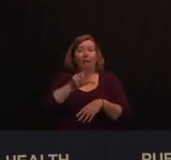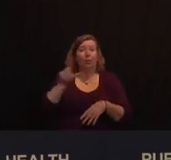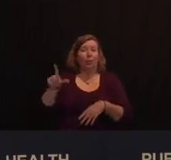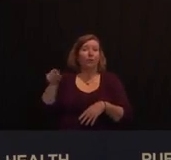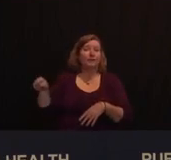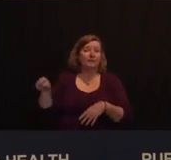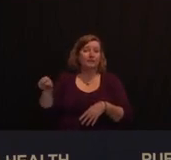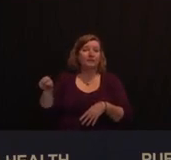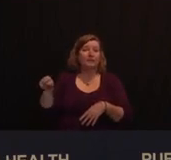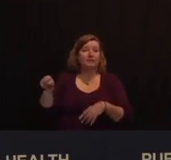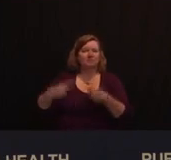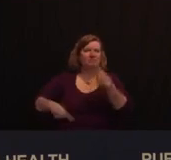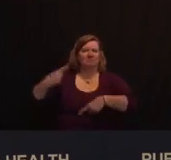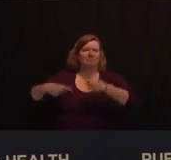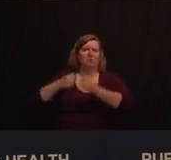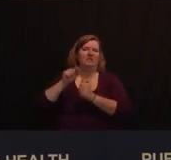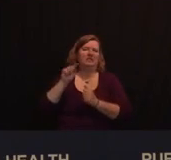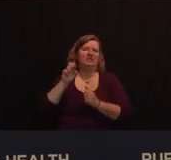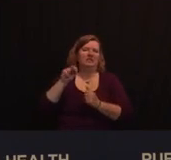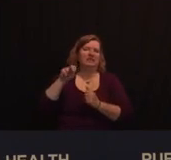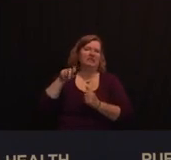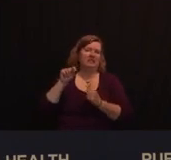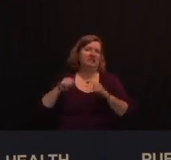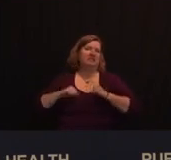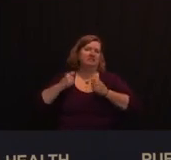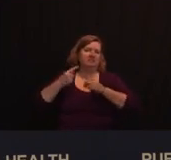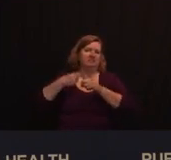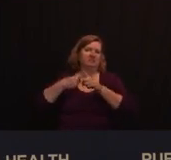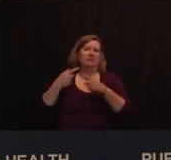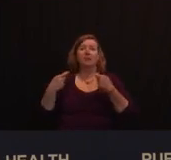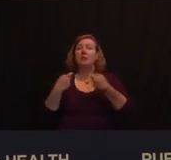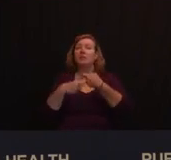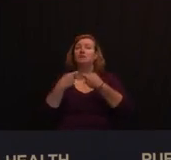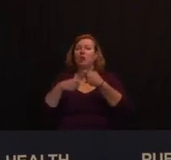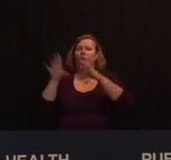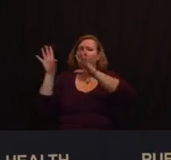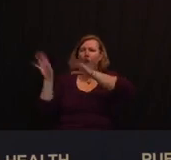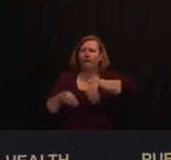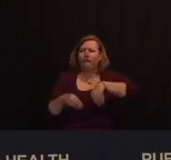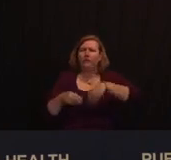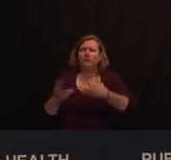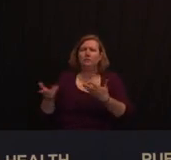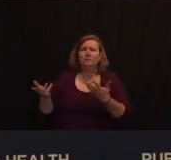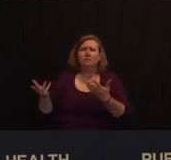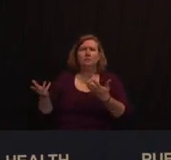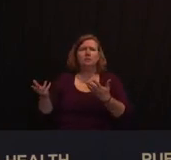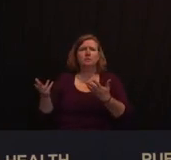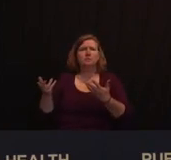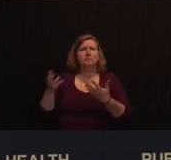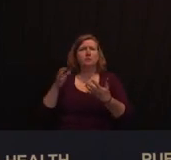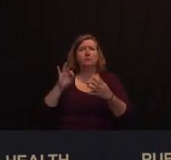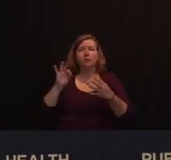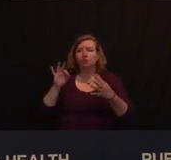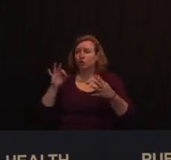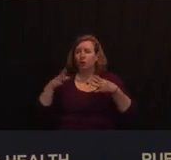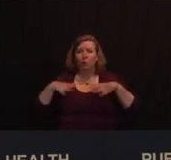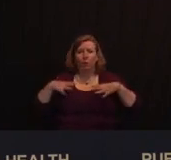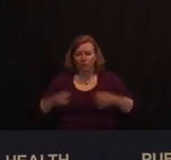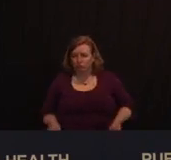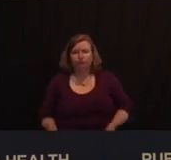shut off and her belongings out on her front lawn, which is in violation of the executive